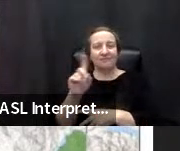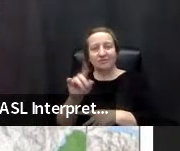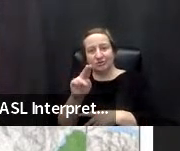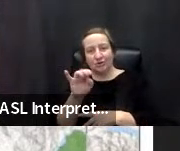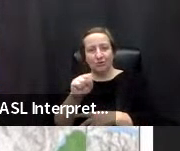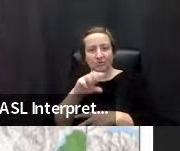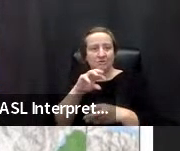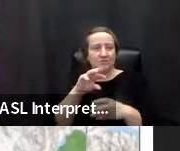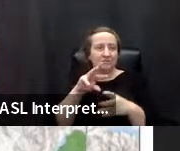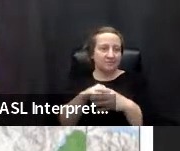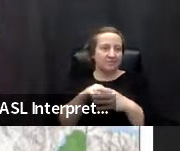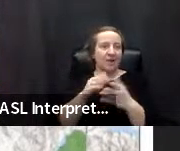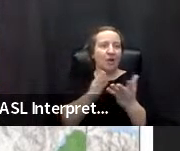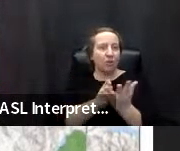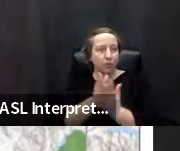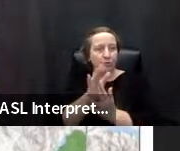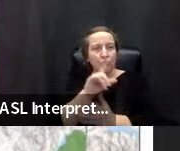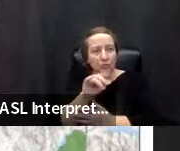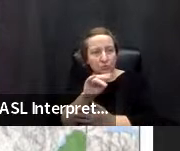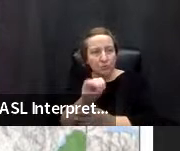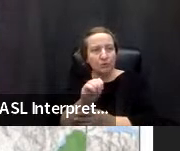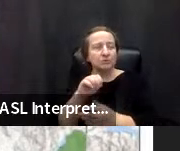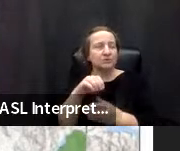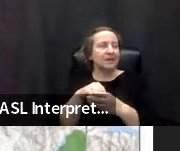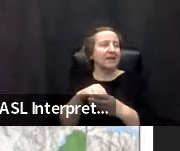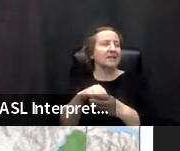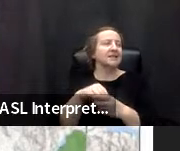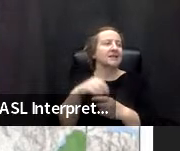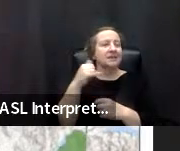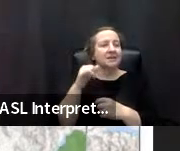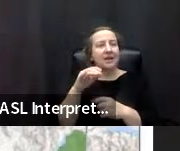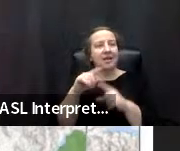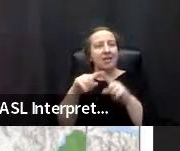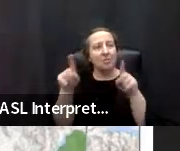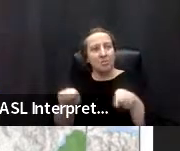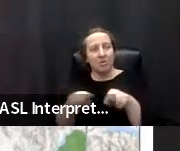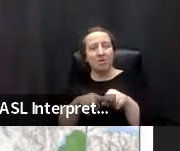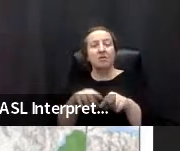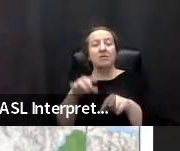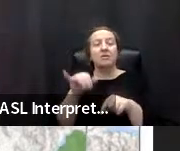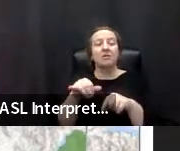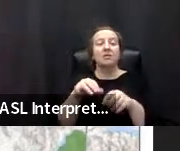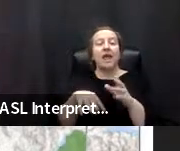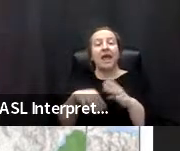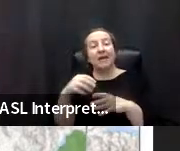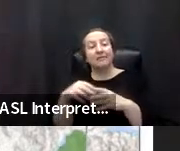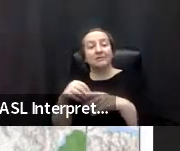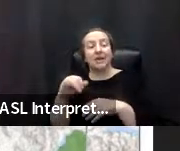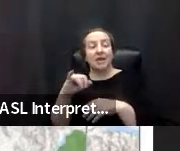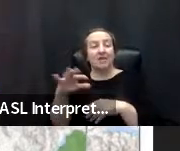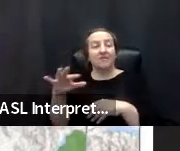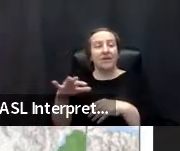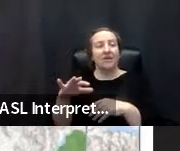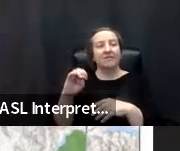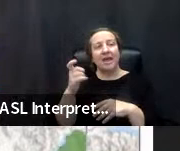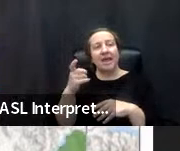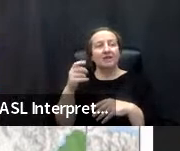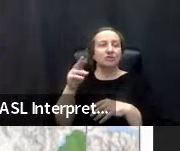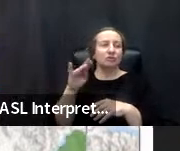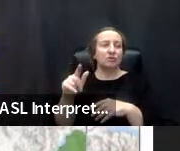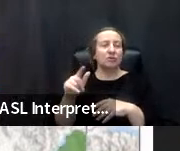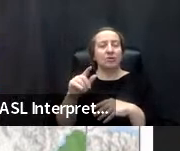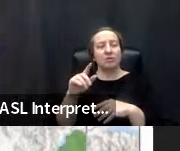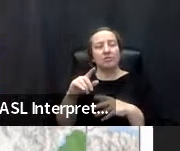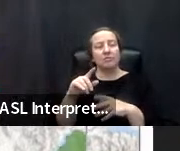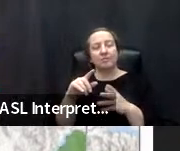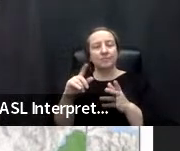through zones. They're the yellow box. They're kind of small to see, but on the exterior of I-5, kind of an external zones. We've kind of wanted to aggregate the